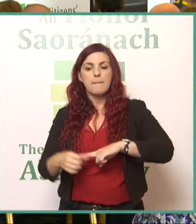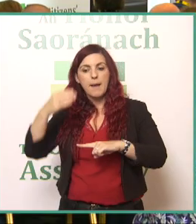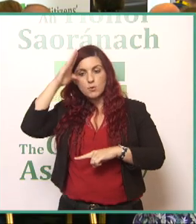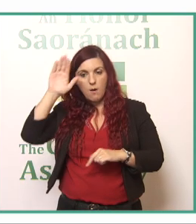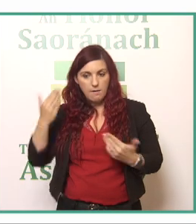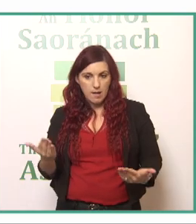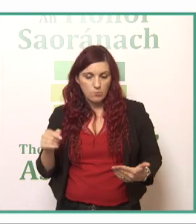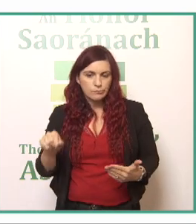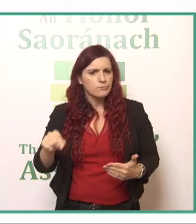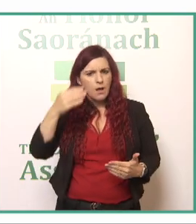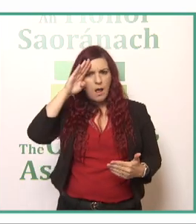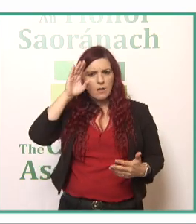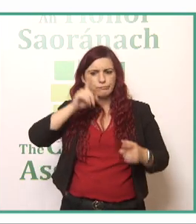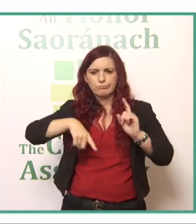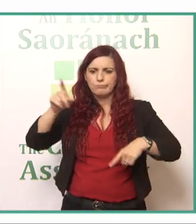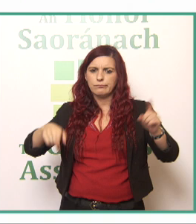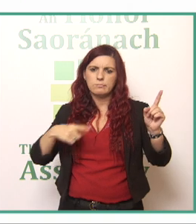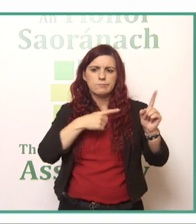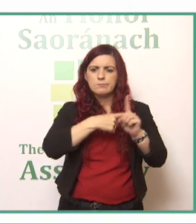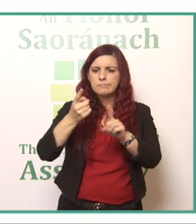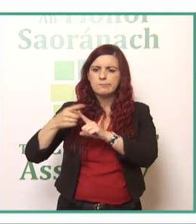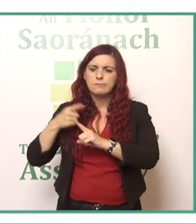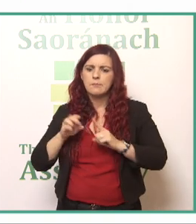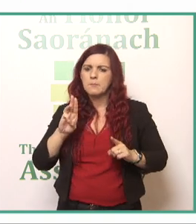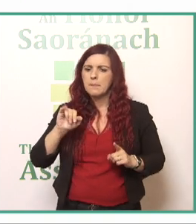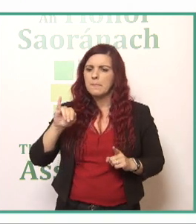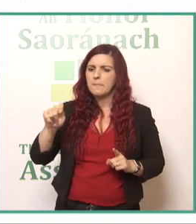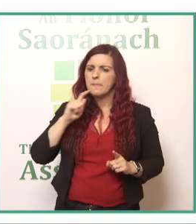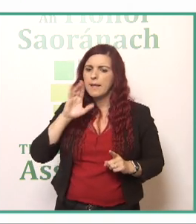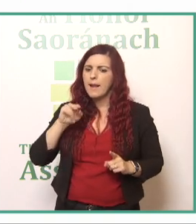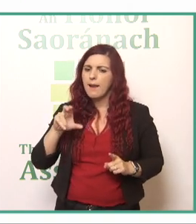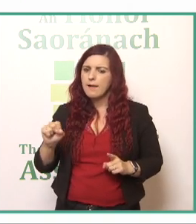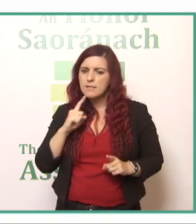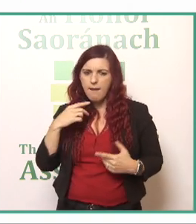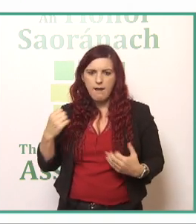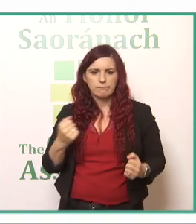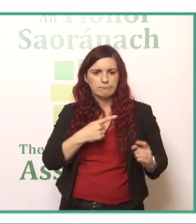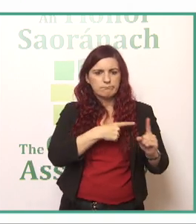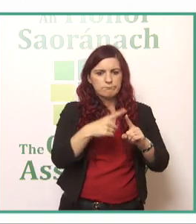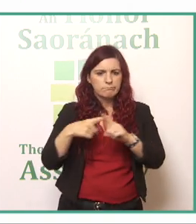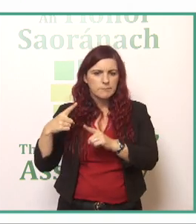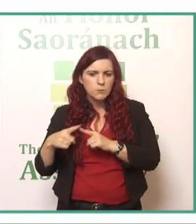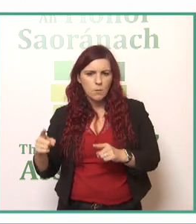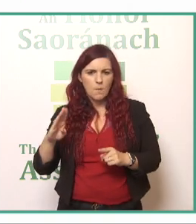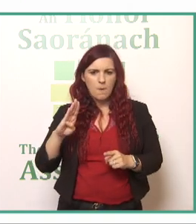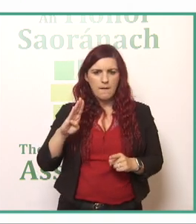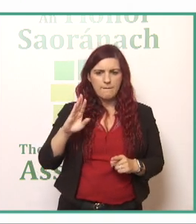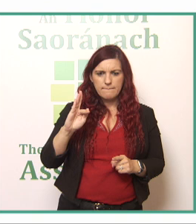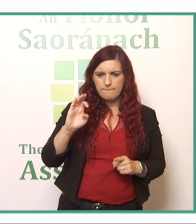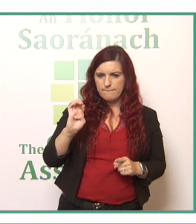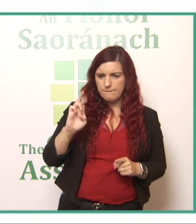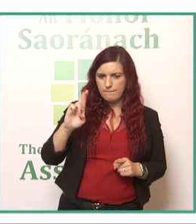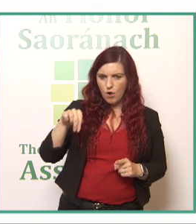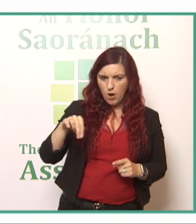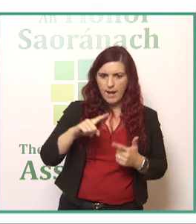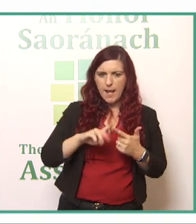Ireland has an array of different types of peatlands. We break them largely into fens and to bogs. Fens, I really have